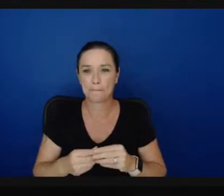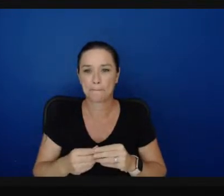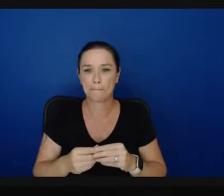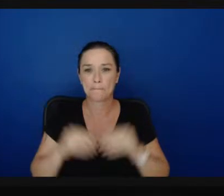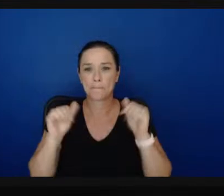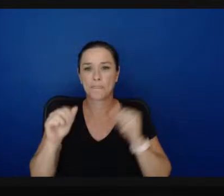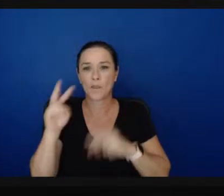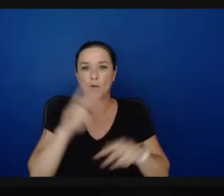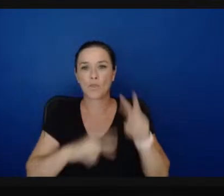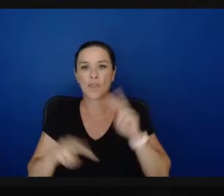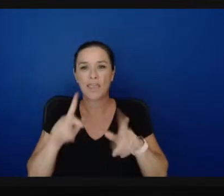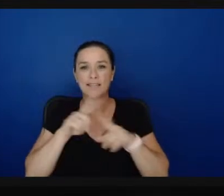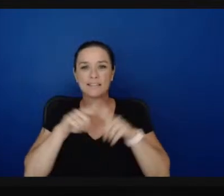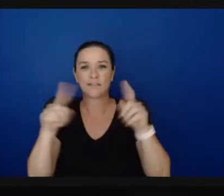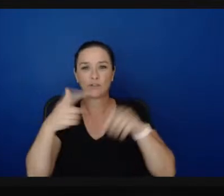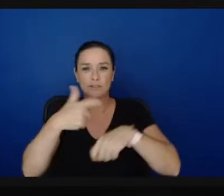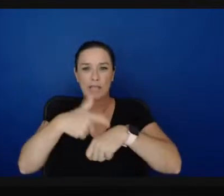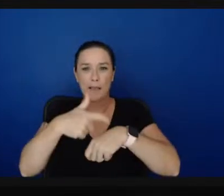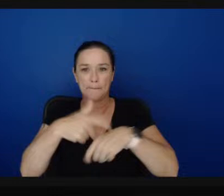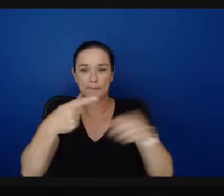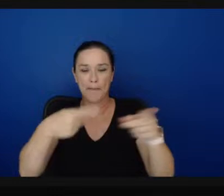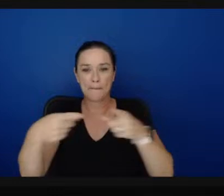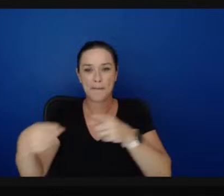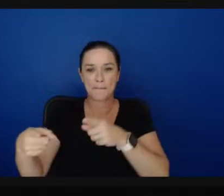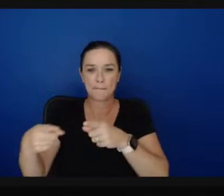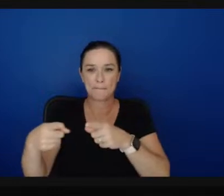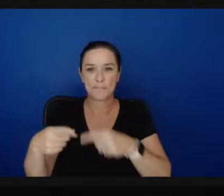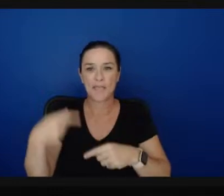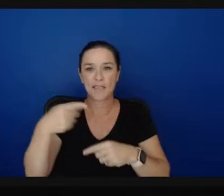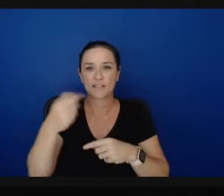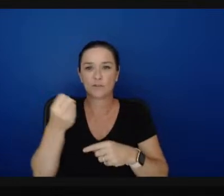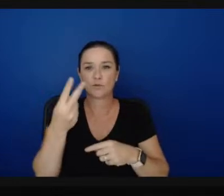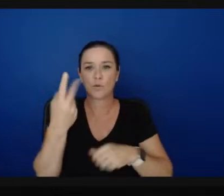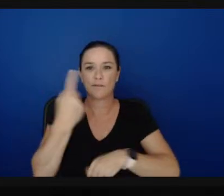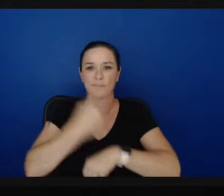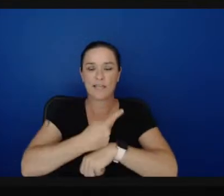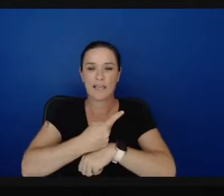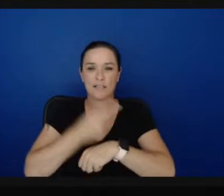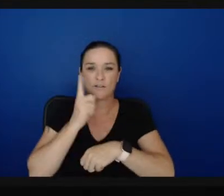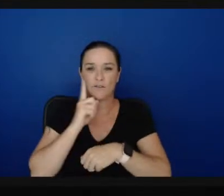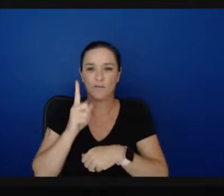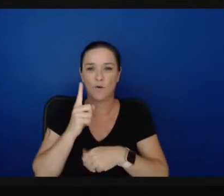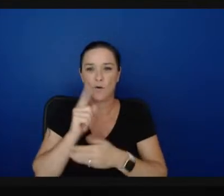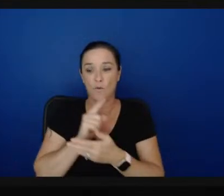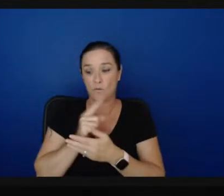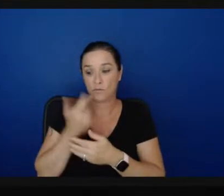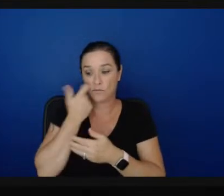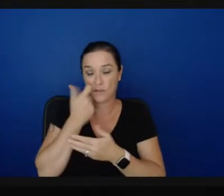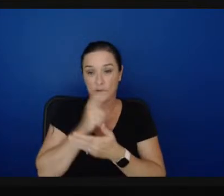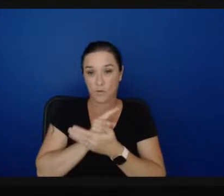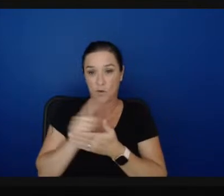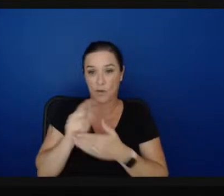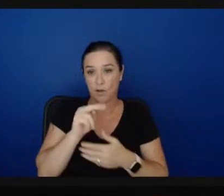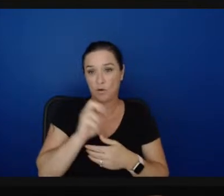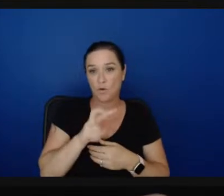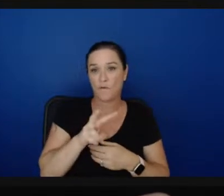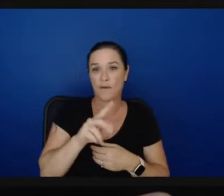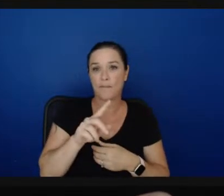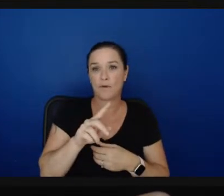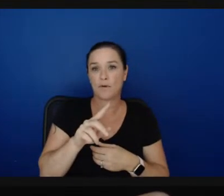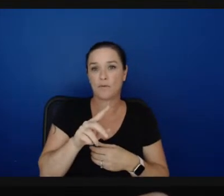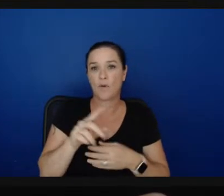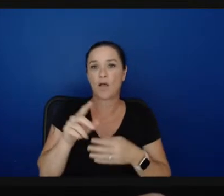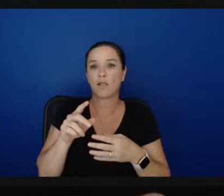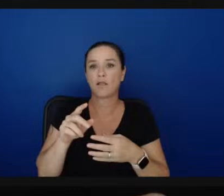at different time windows of INSAR for, this is the 12 days for the last 2 weeks of November, first 2 weeks of